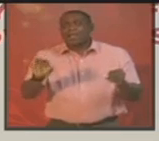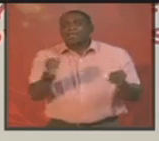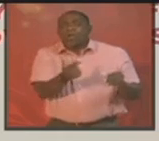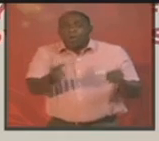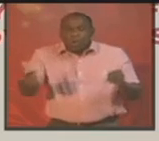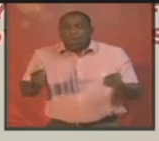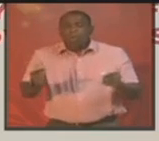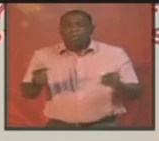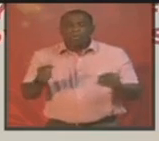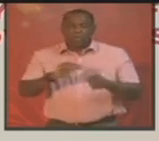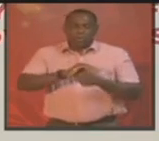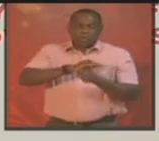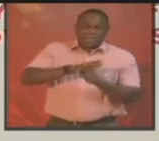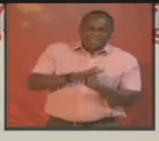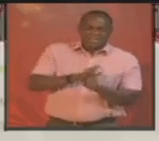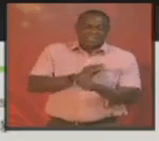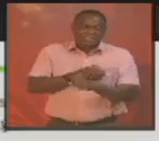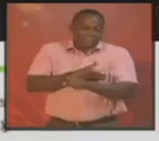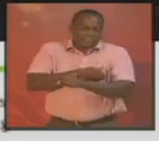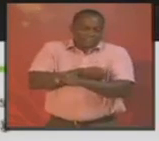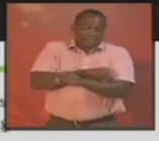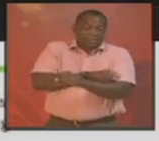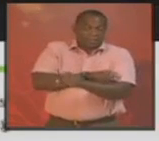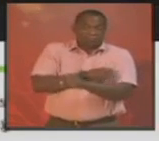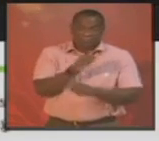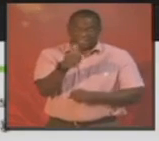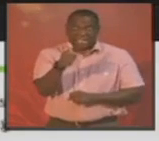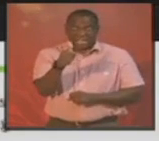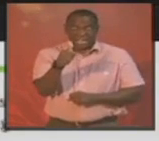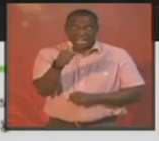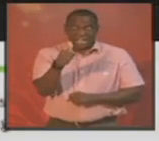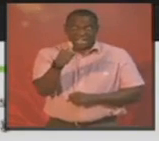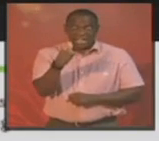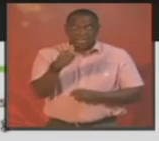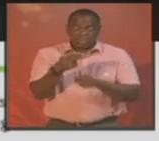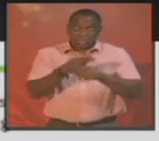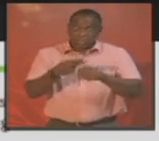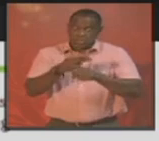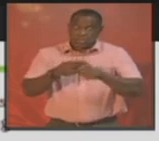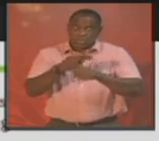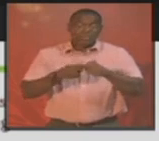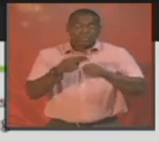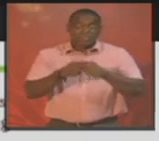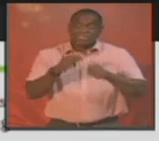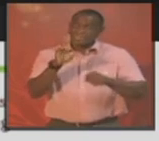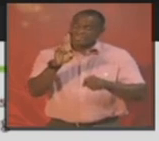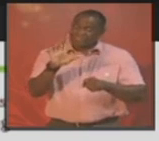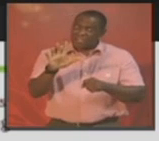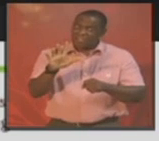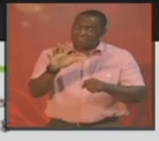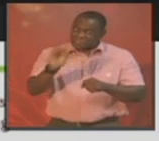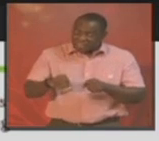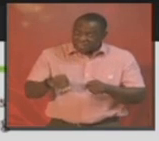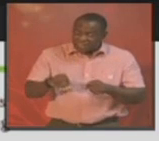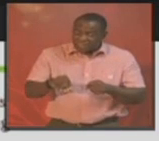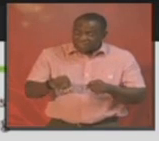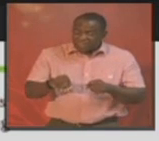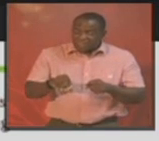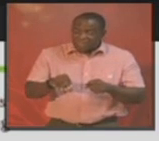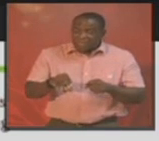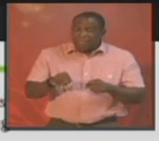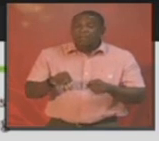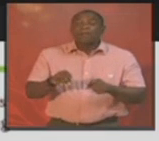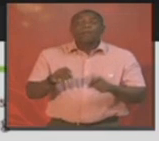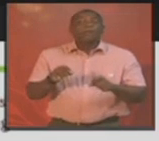COVID-19 vaccines. 10 countries have used up 75%, whilst more than 130